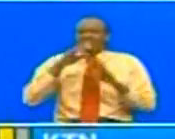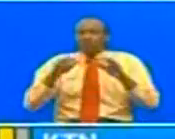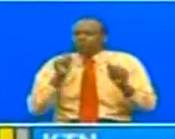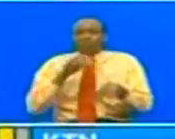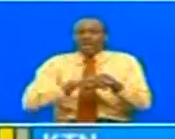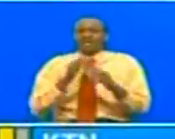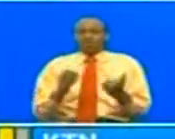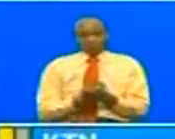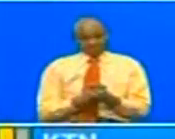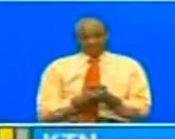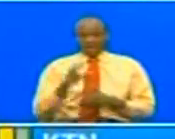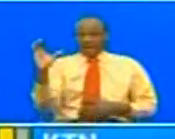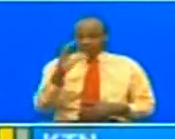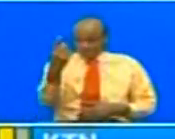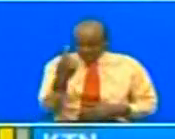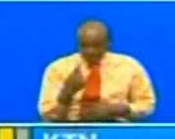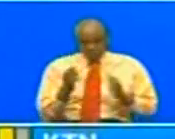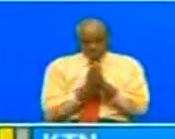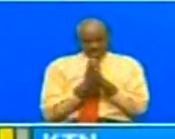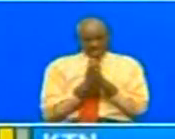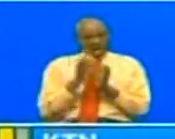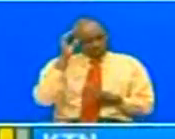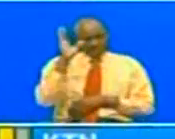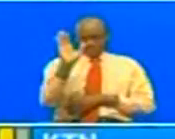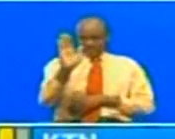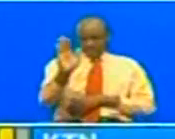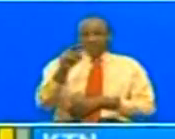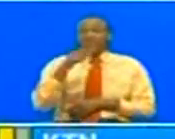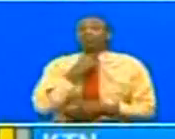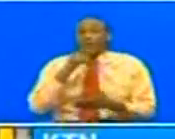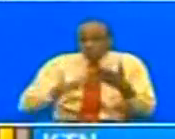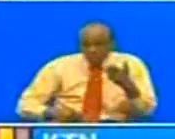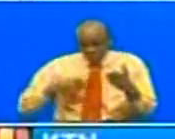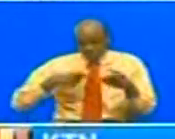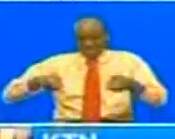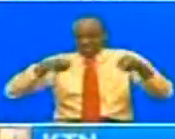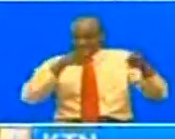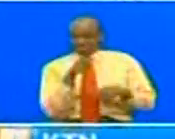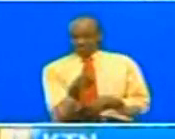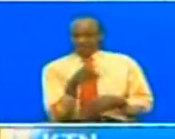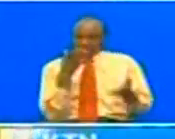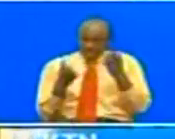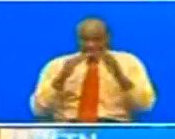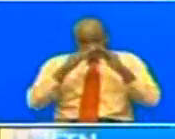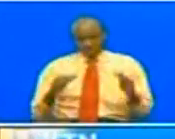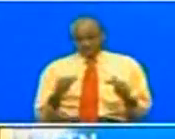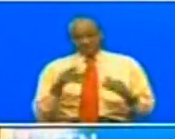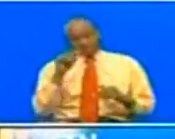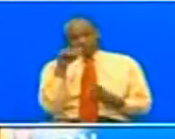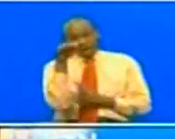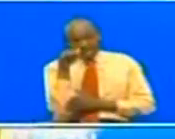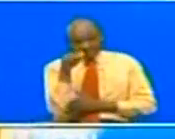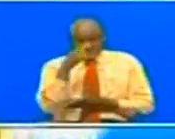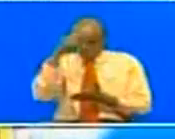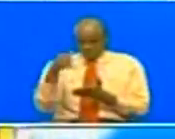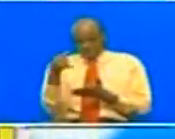The customer comes with a mental picture, with a concept. What do I want from the container? If it is a house, you'll ask for the